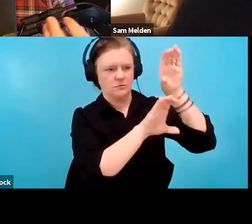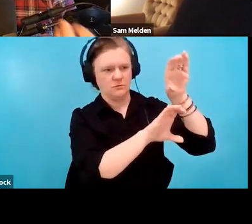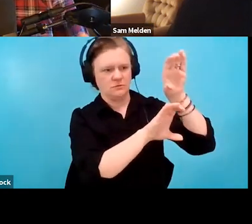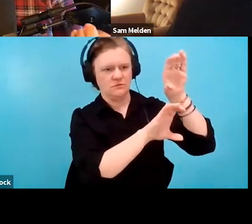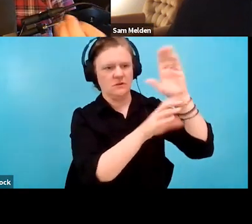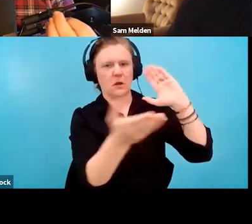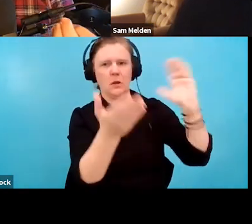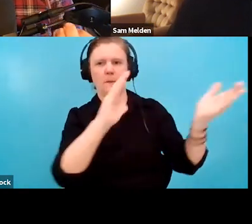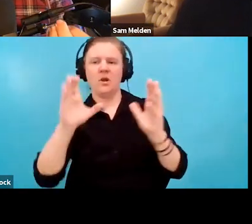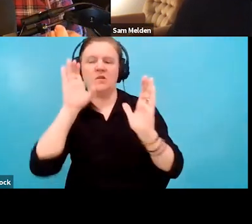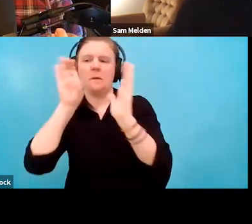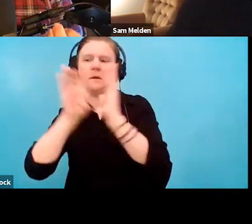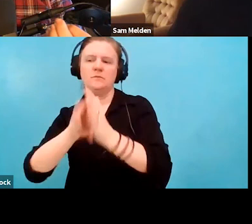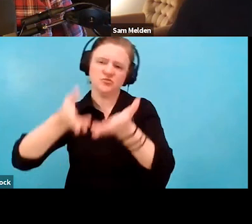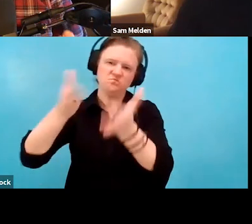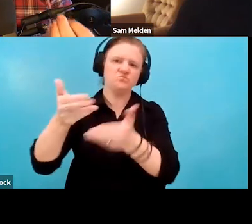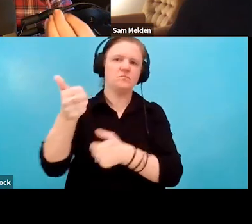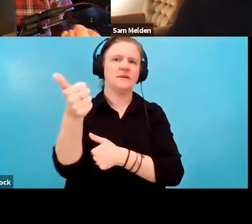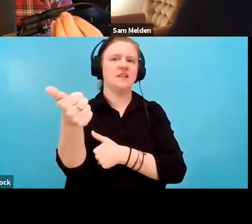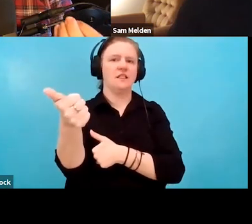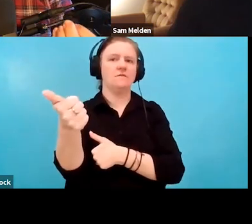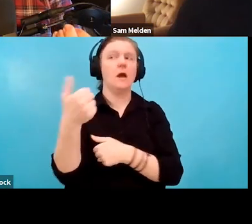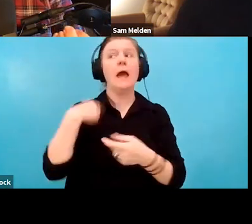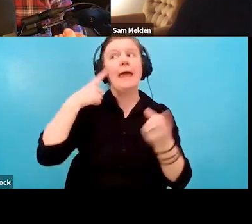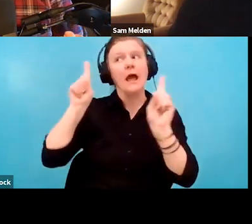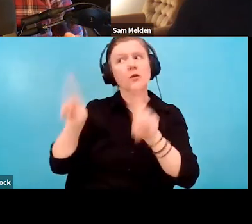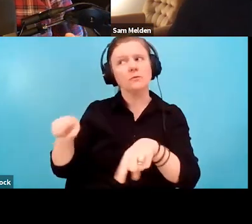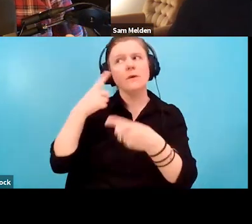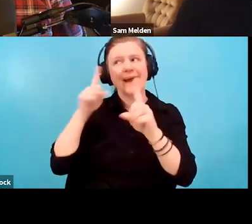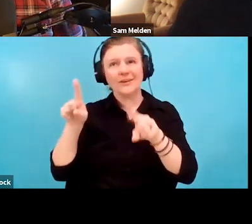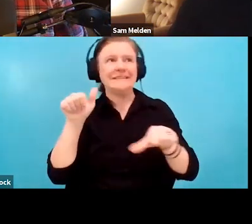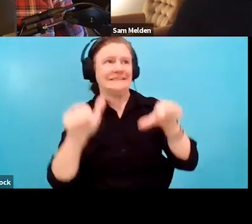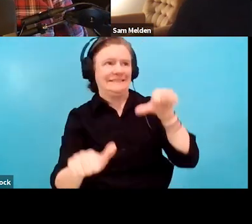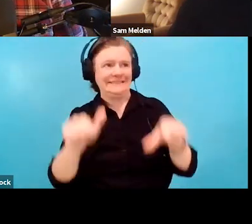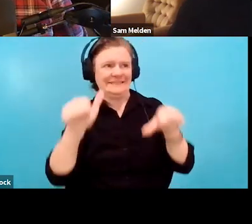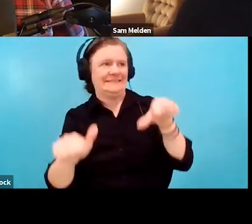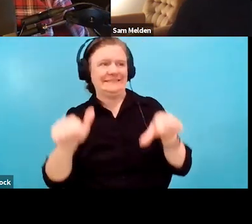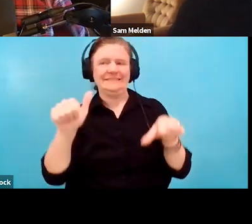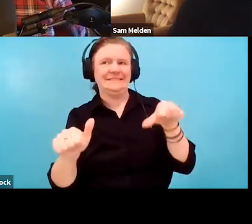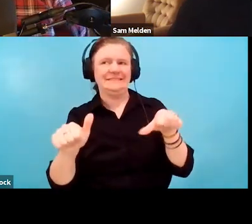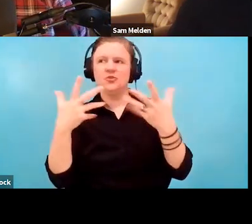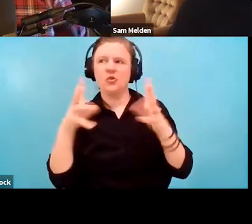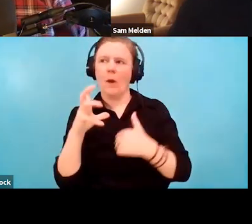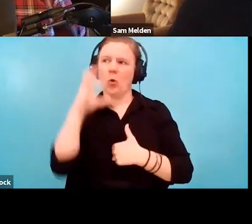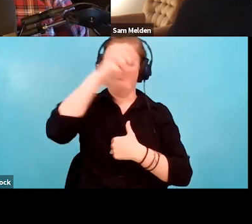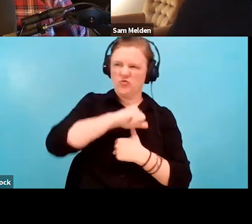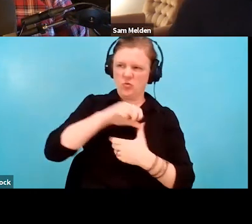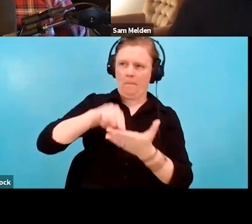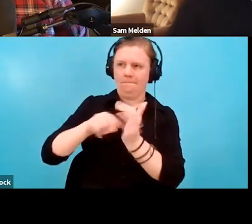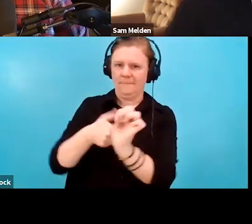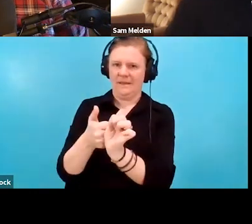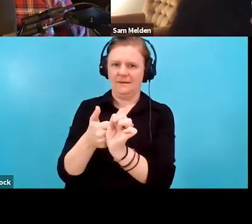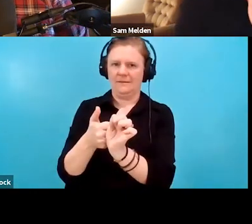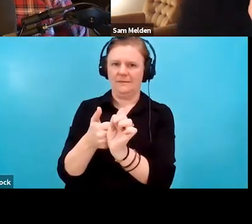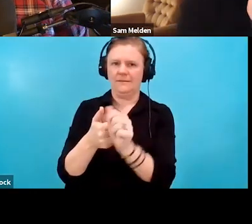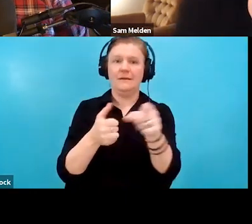just letting the image speak for itself. And that, I agree, there is a tension. And this, like, you know, this Polaroid is an object